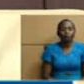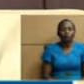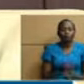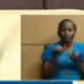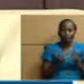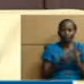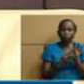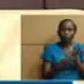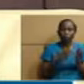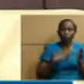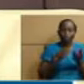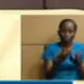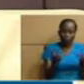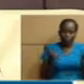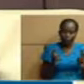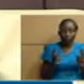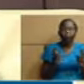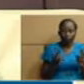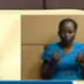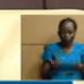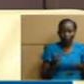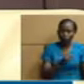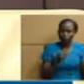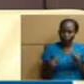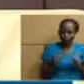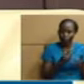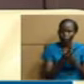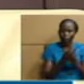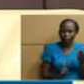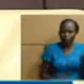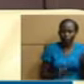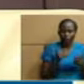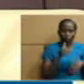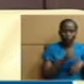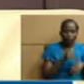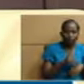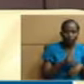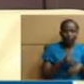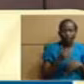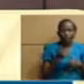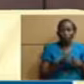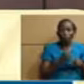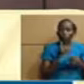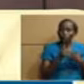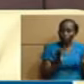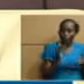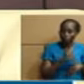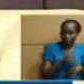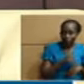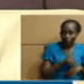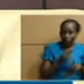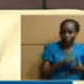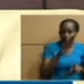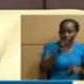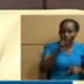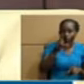me introduce my panel now that is going to discuss both the remarks, the opening remarks from